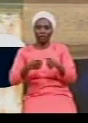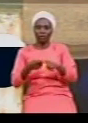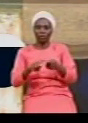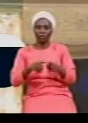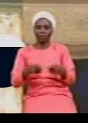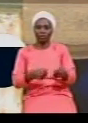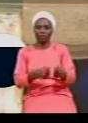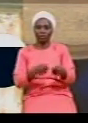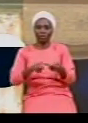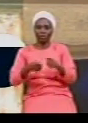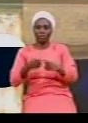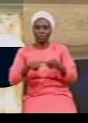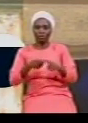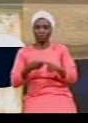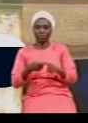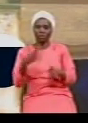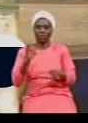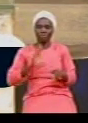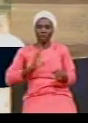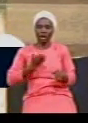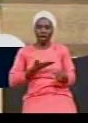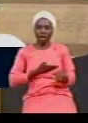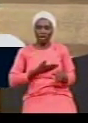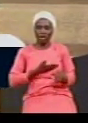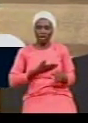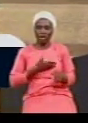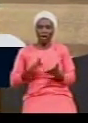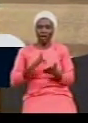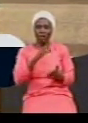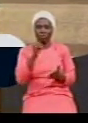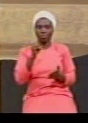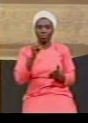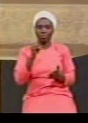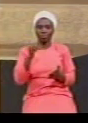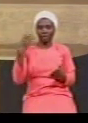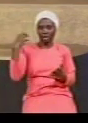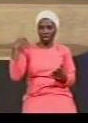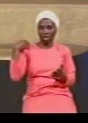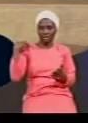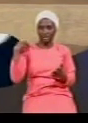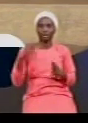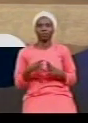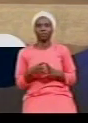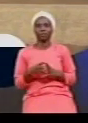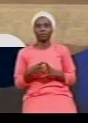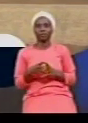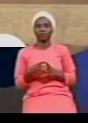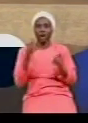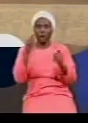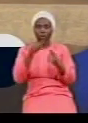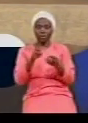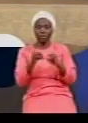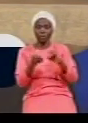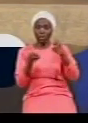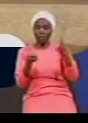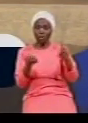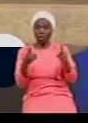of our glorious captain. Point number one, the collective